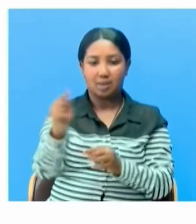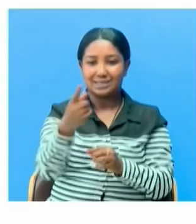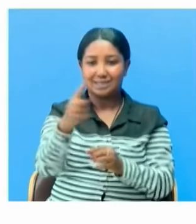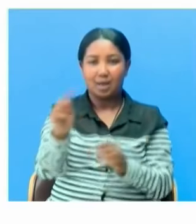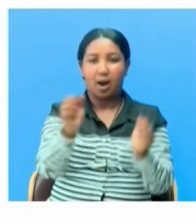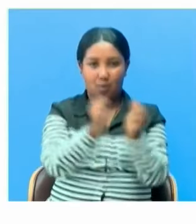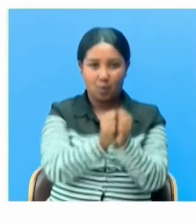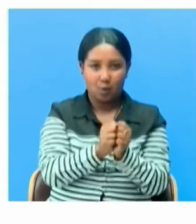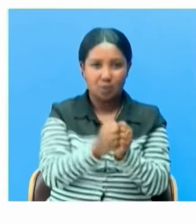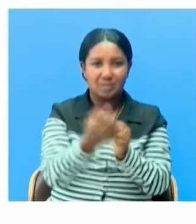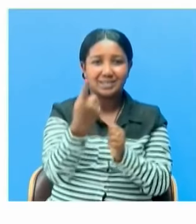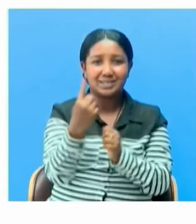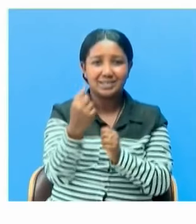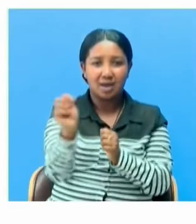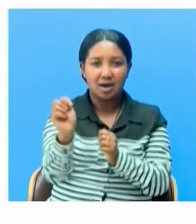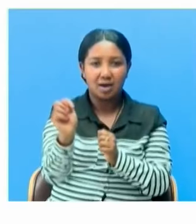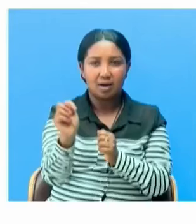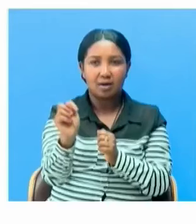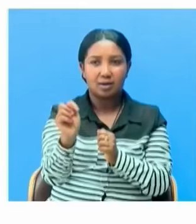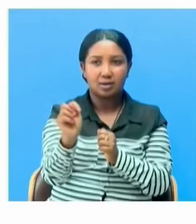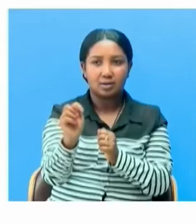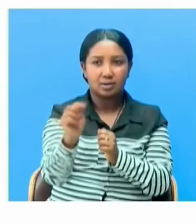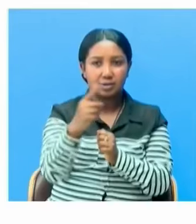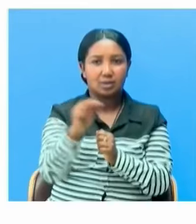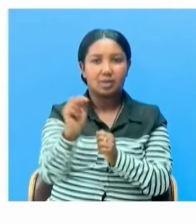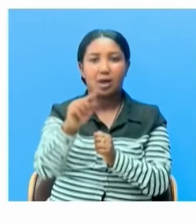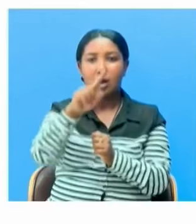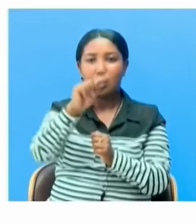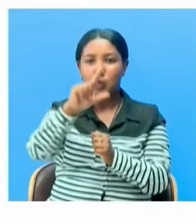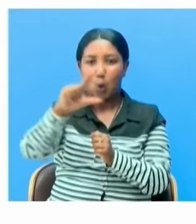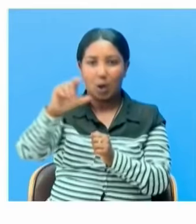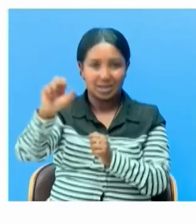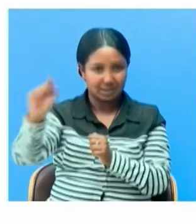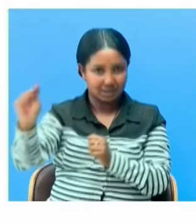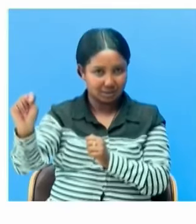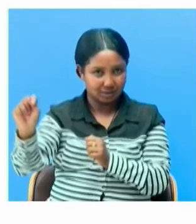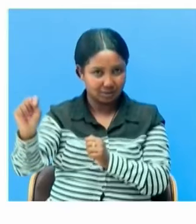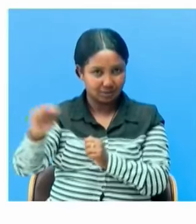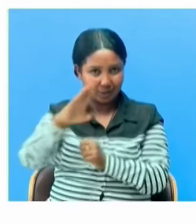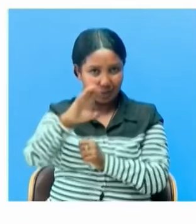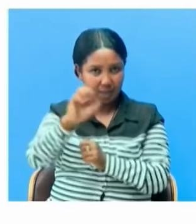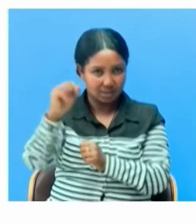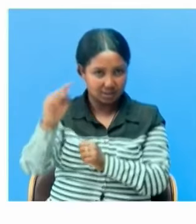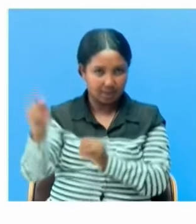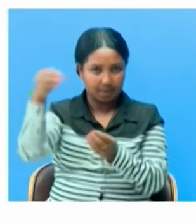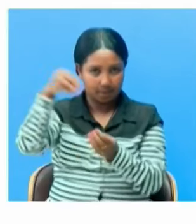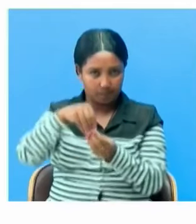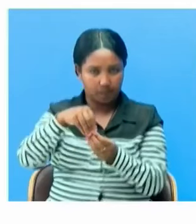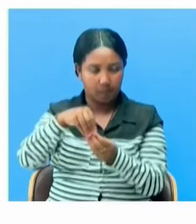then this could be taken. Hika is the tallest